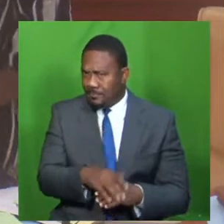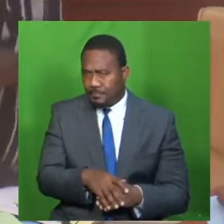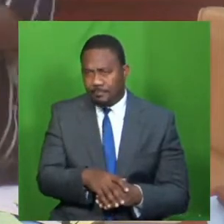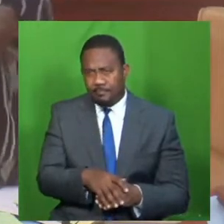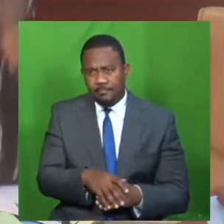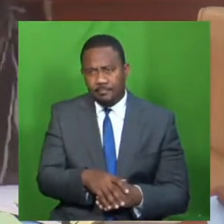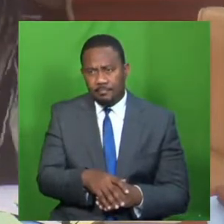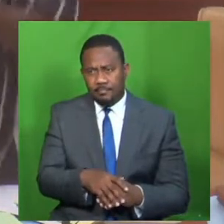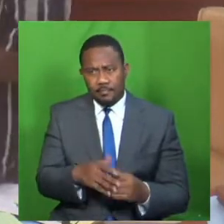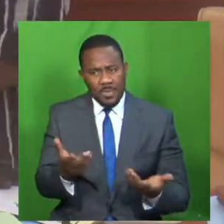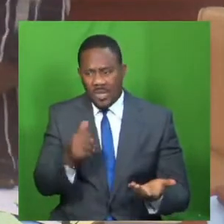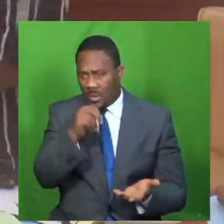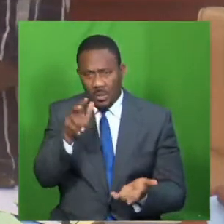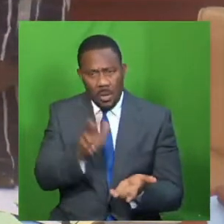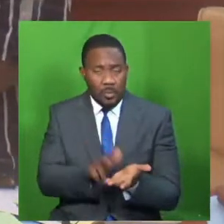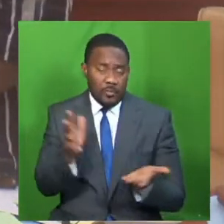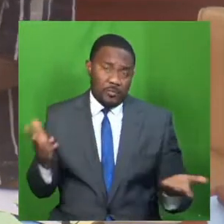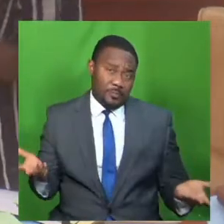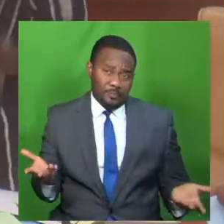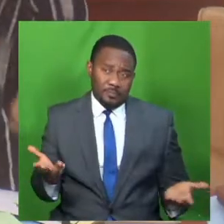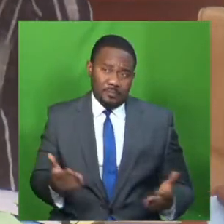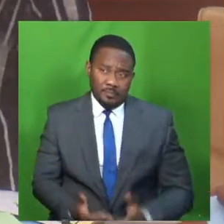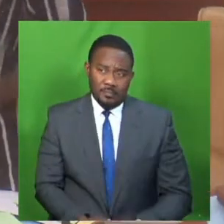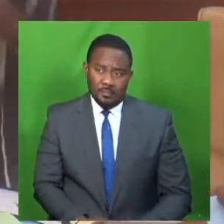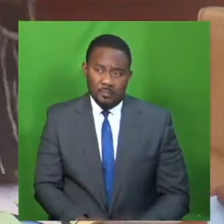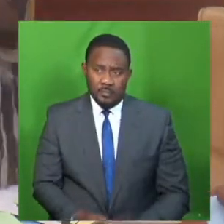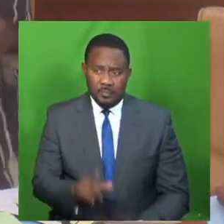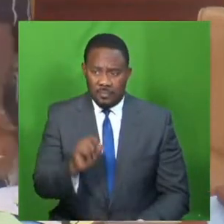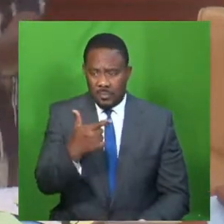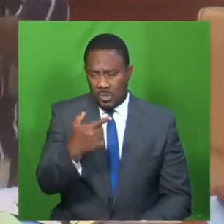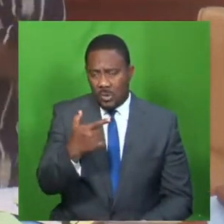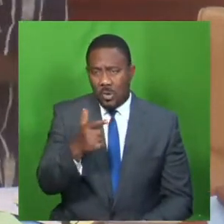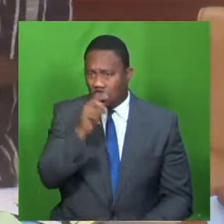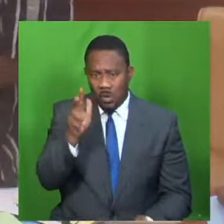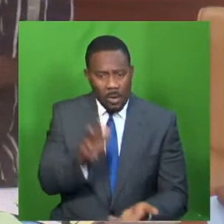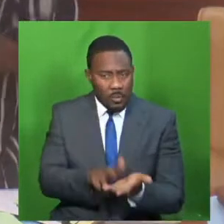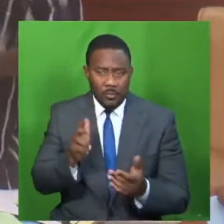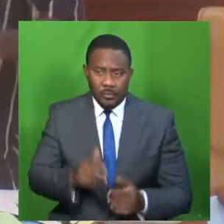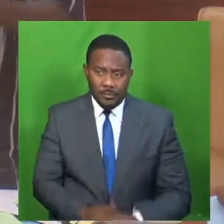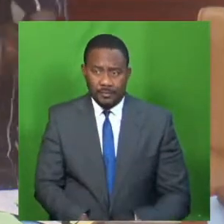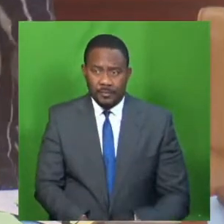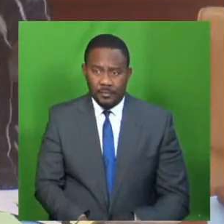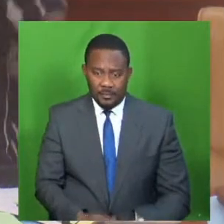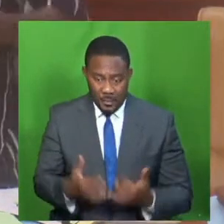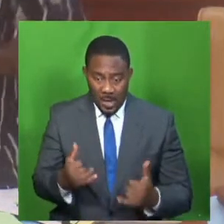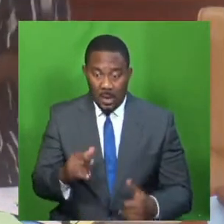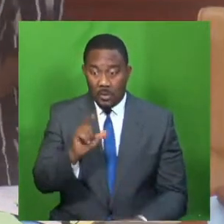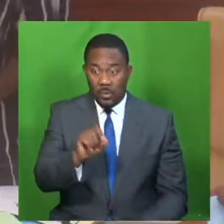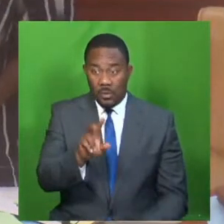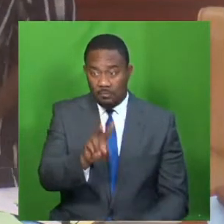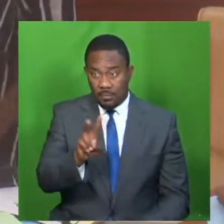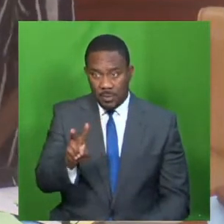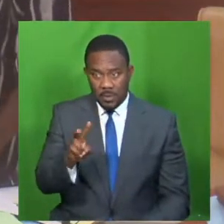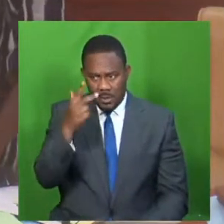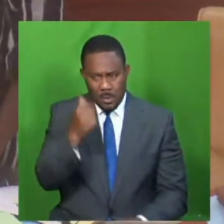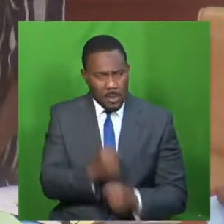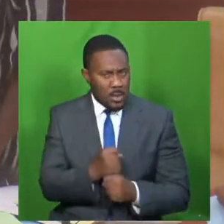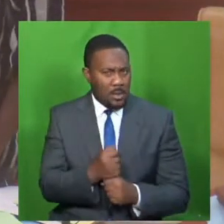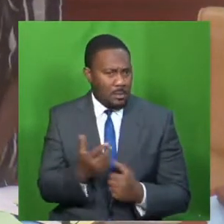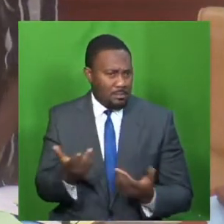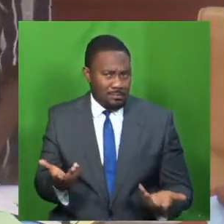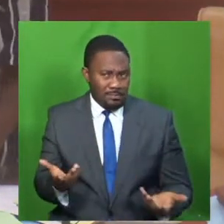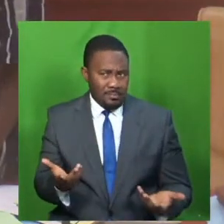He was supposed to come last week. He didn't come. We programmed him for this week. Today too, Mr. Speaker, the